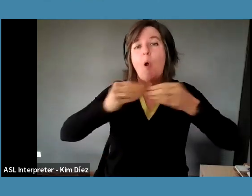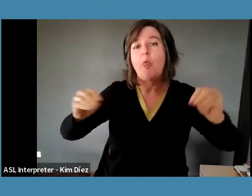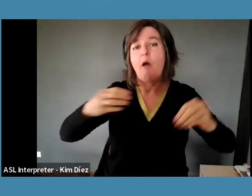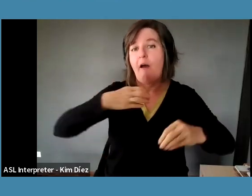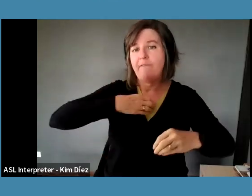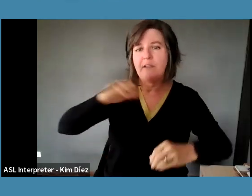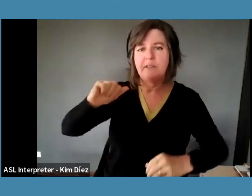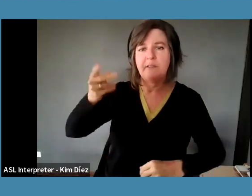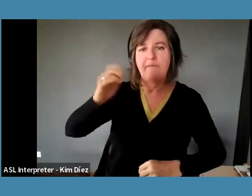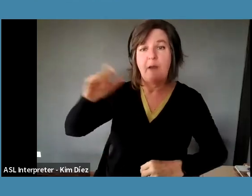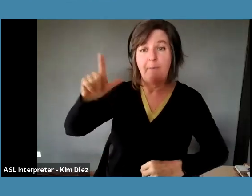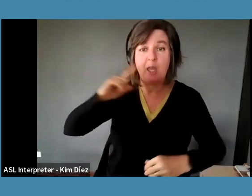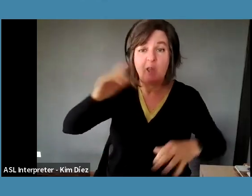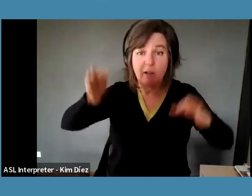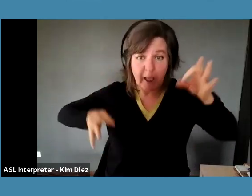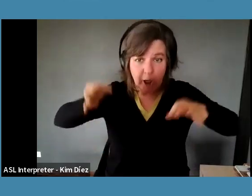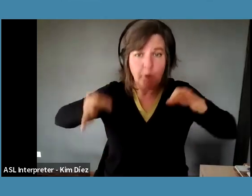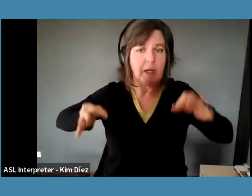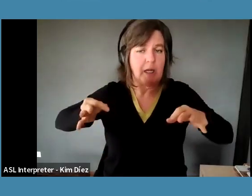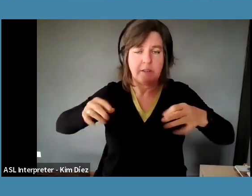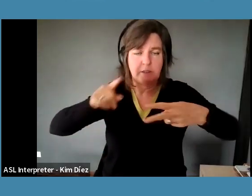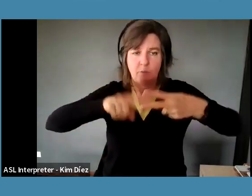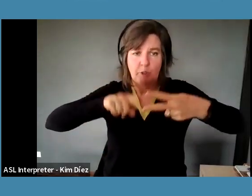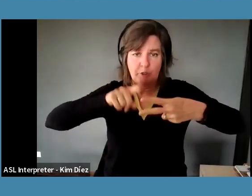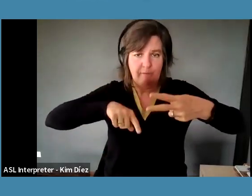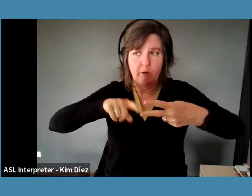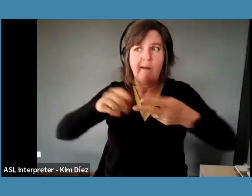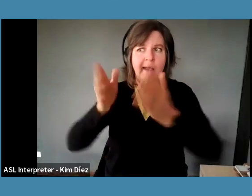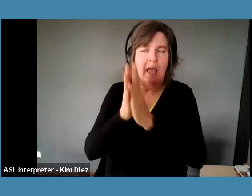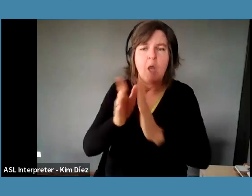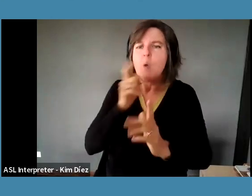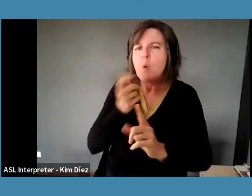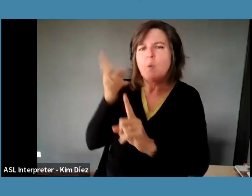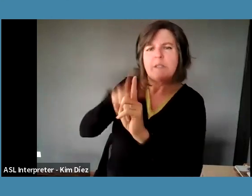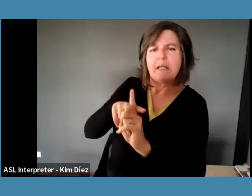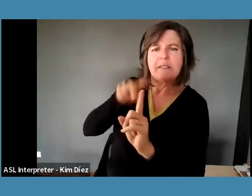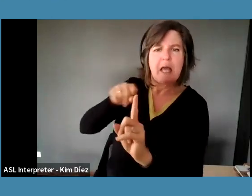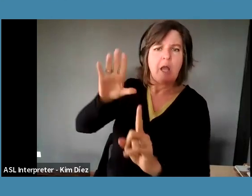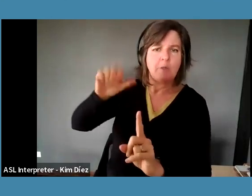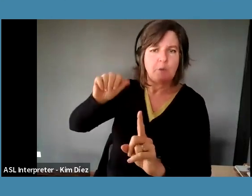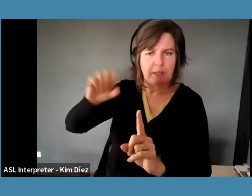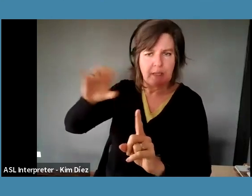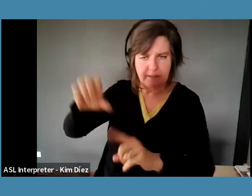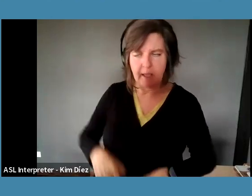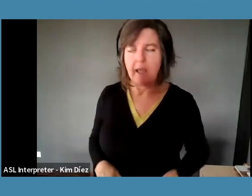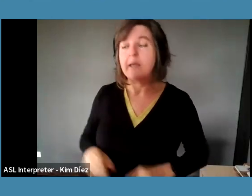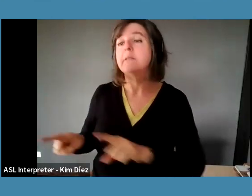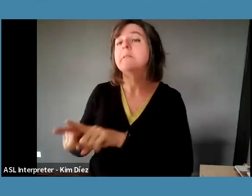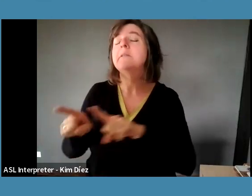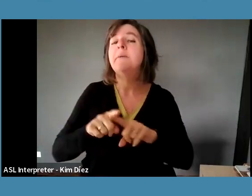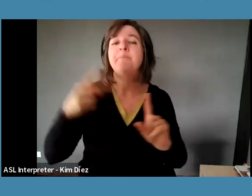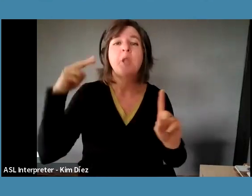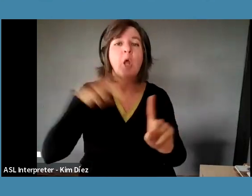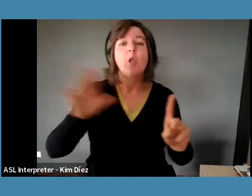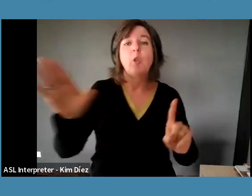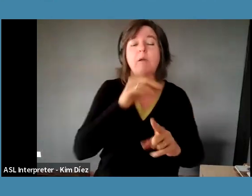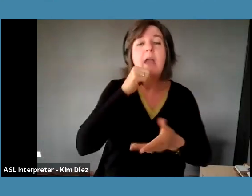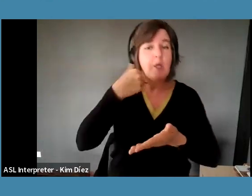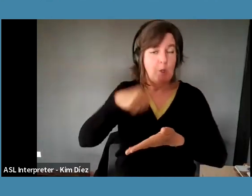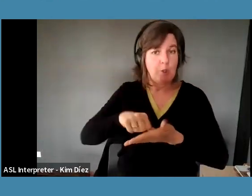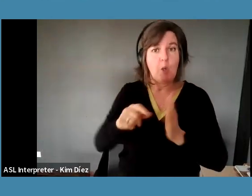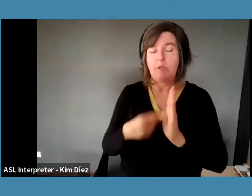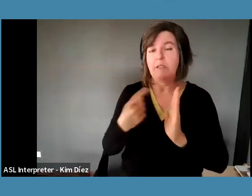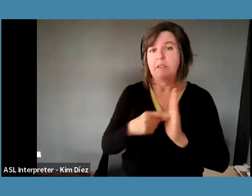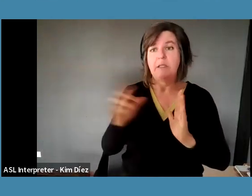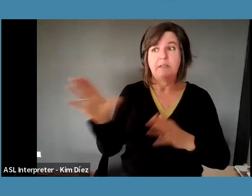to ask them, who is assigned to this case. You can also look at your notices. Sometimes their name will be listed on